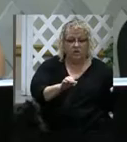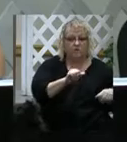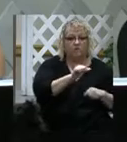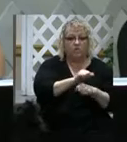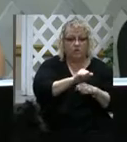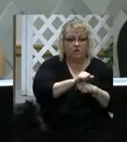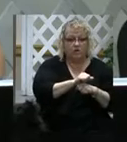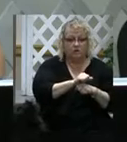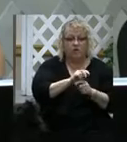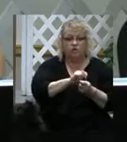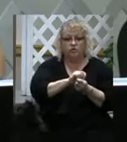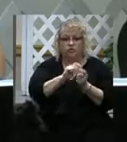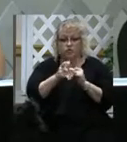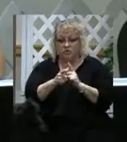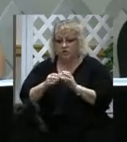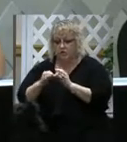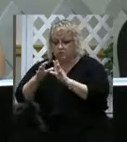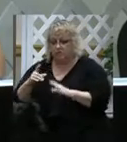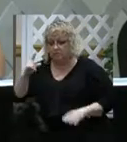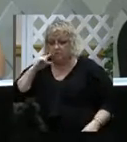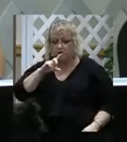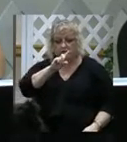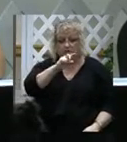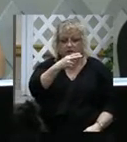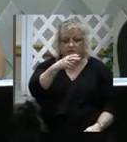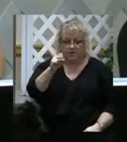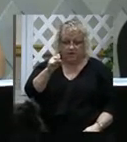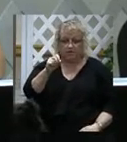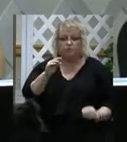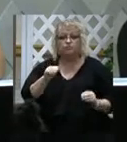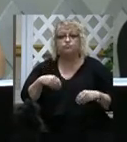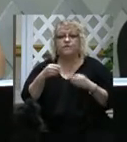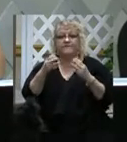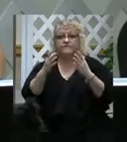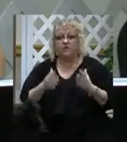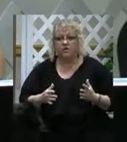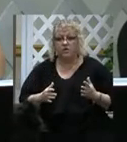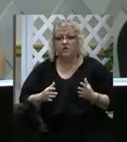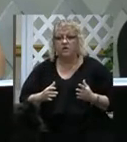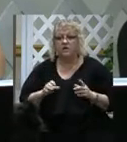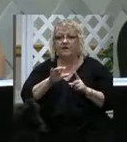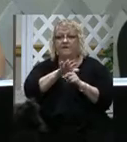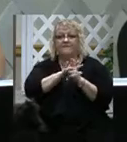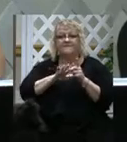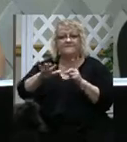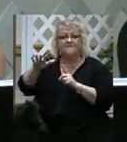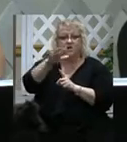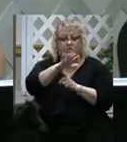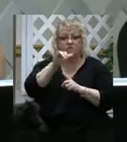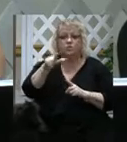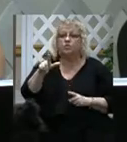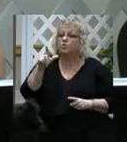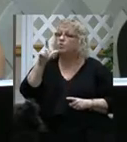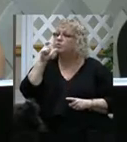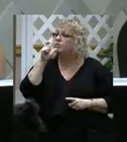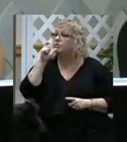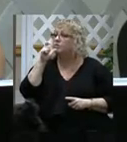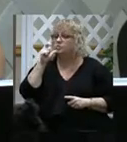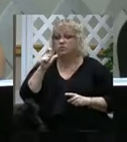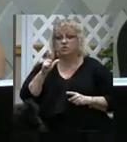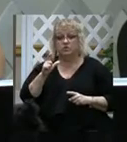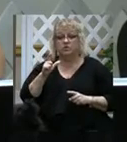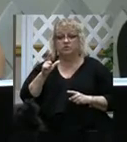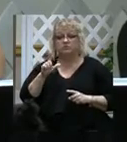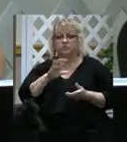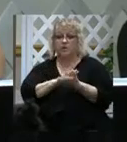translators for the DSHS services that DSHS provides, and the requirement was that those individuals would need to be